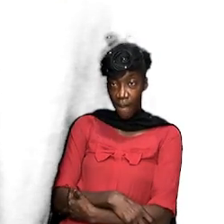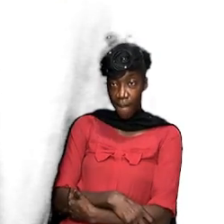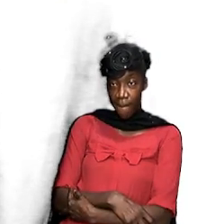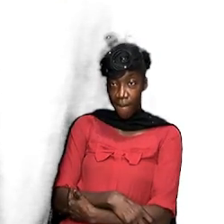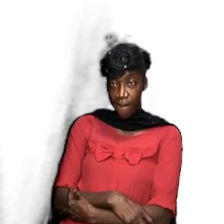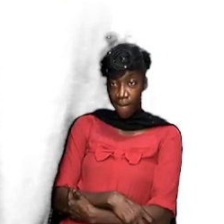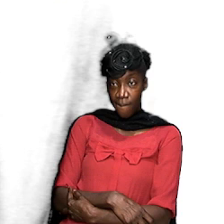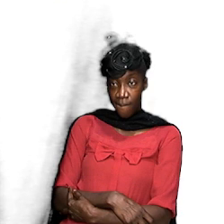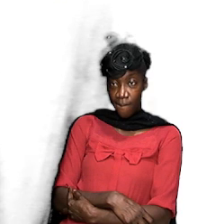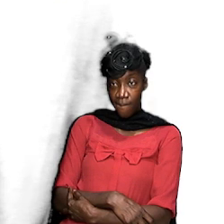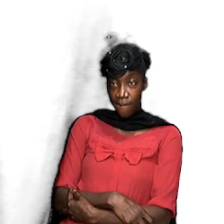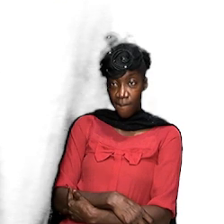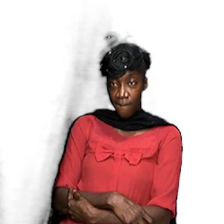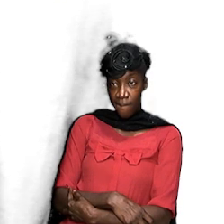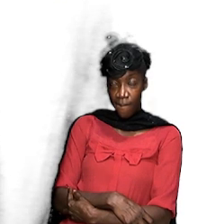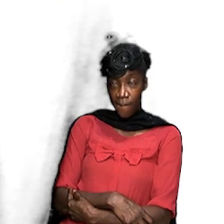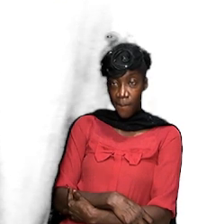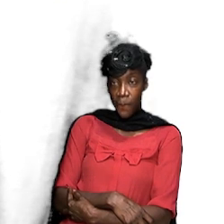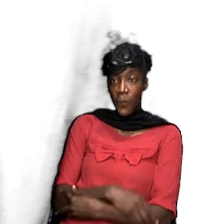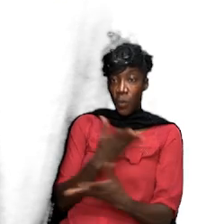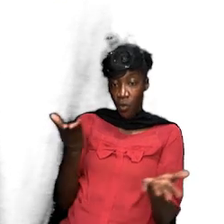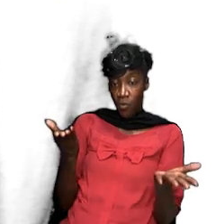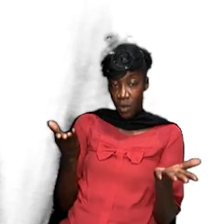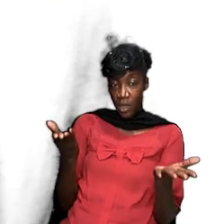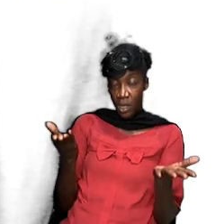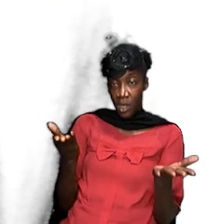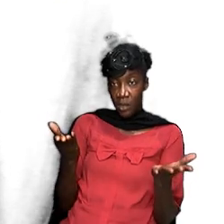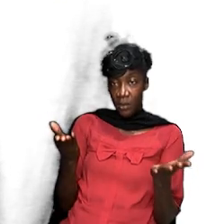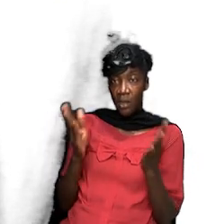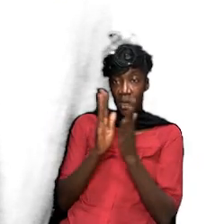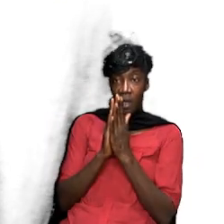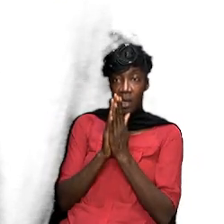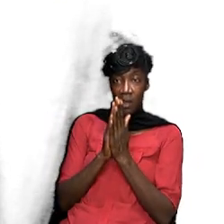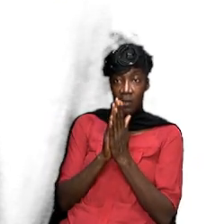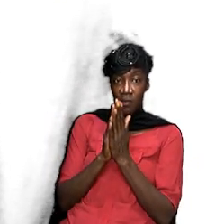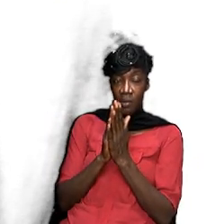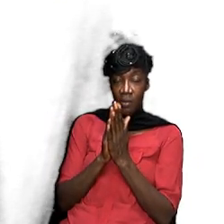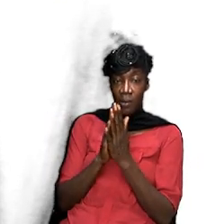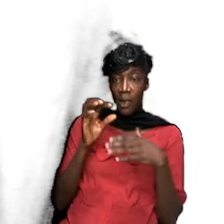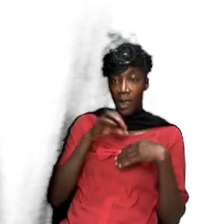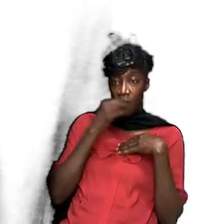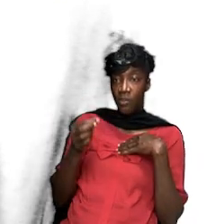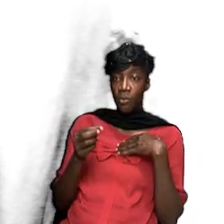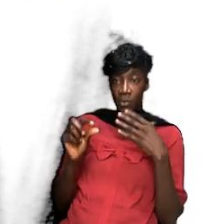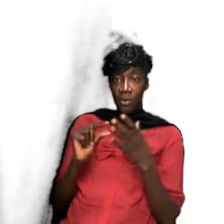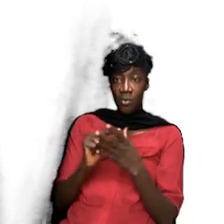So what are some of the things that we'll ask? I would suggest that we ask for spiritual growth.